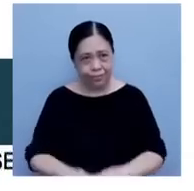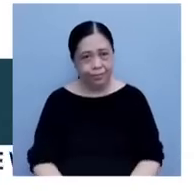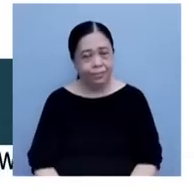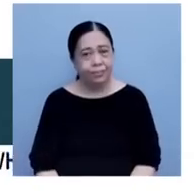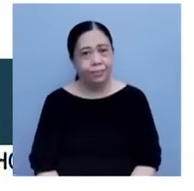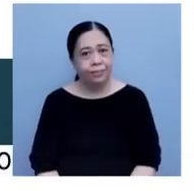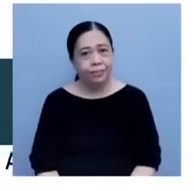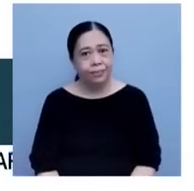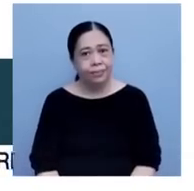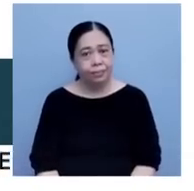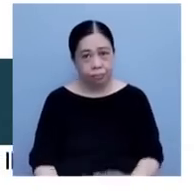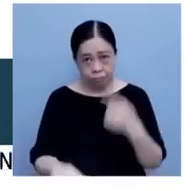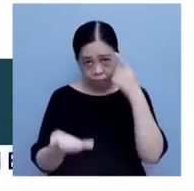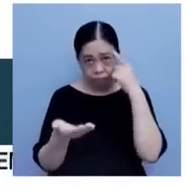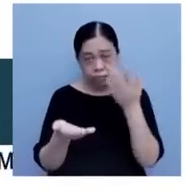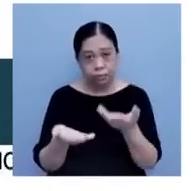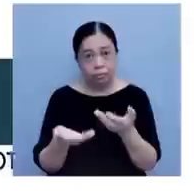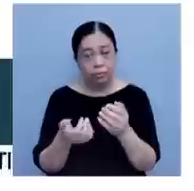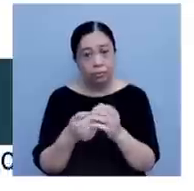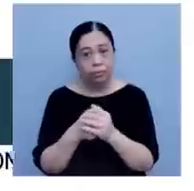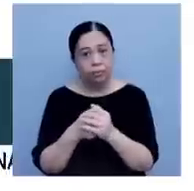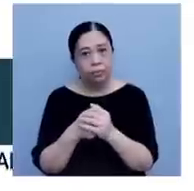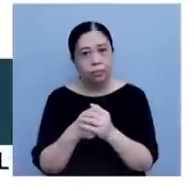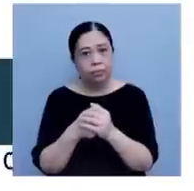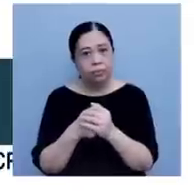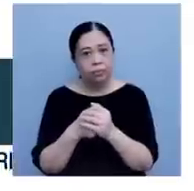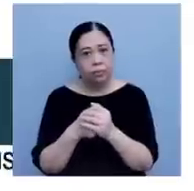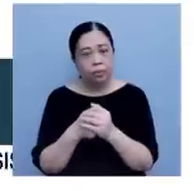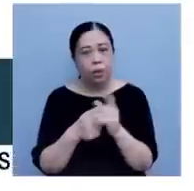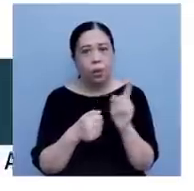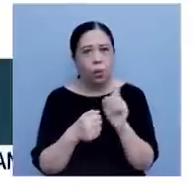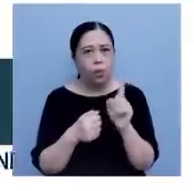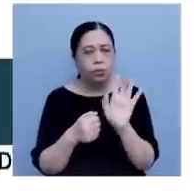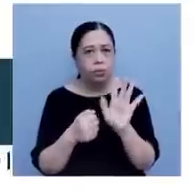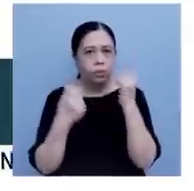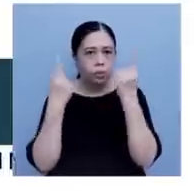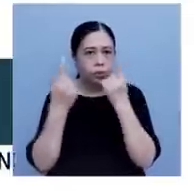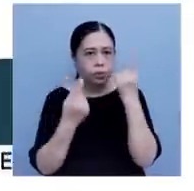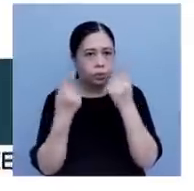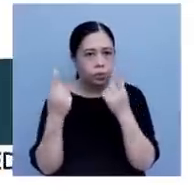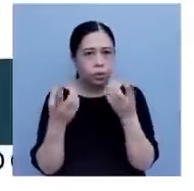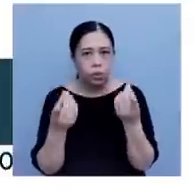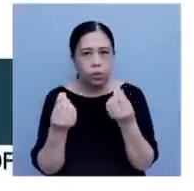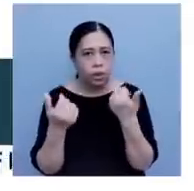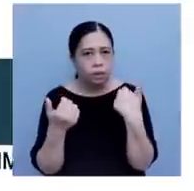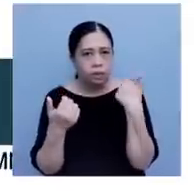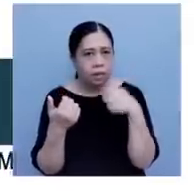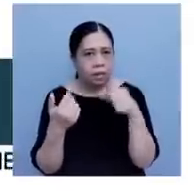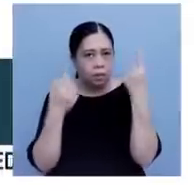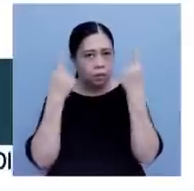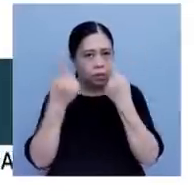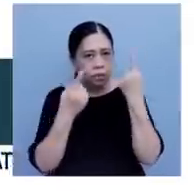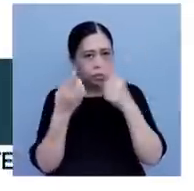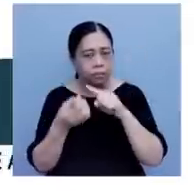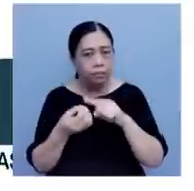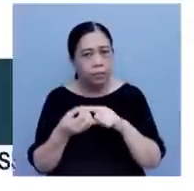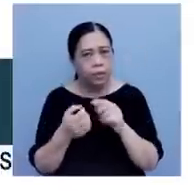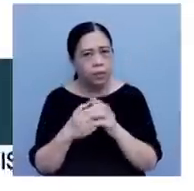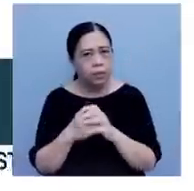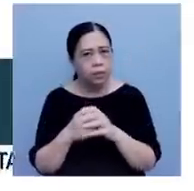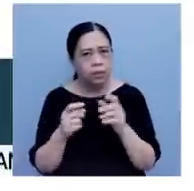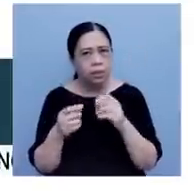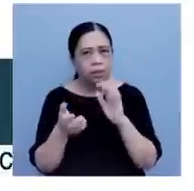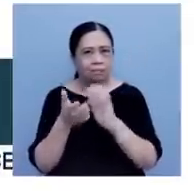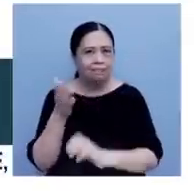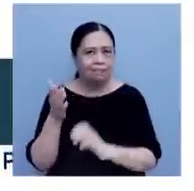You think it is? What is your concern, or do you have any concerns about the cuts, for example,